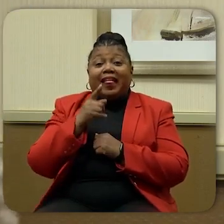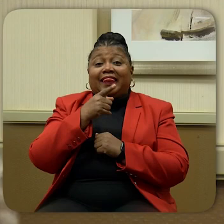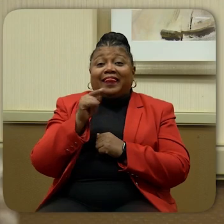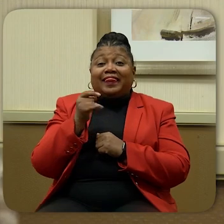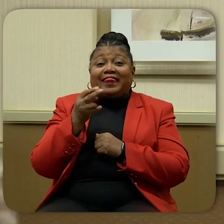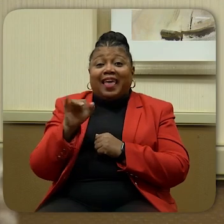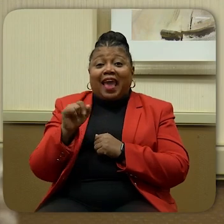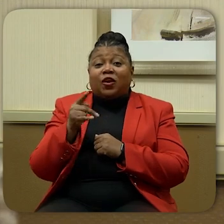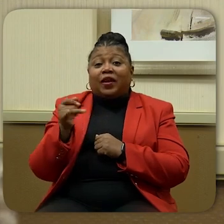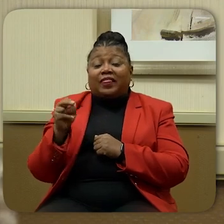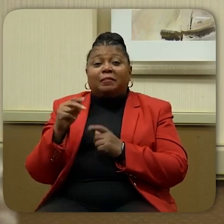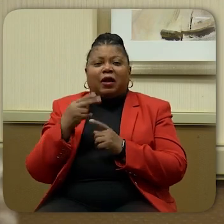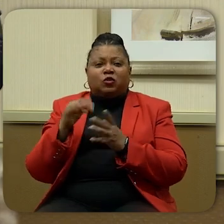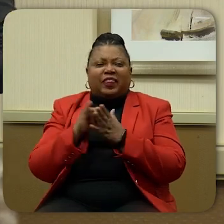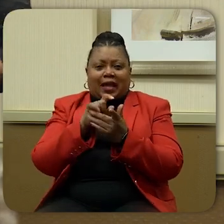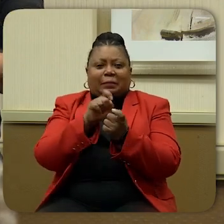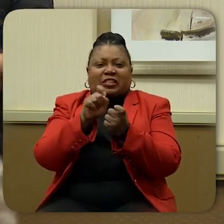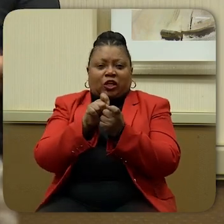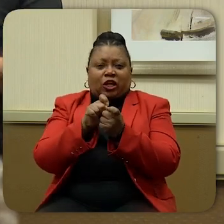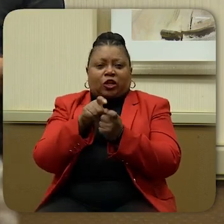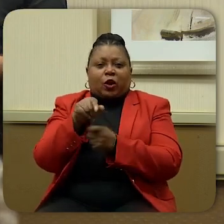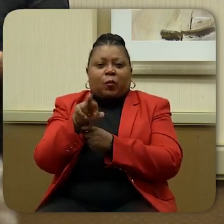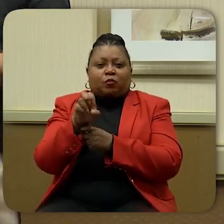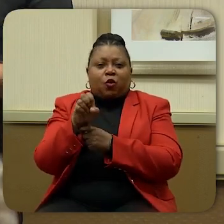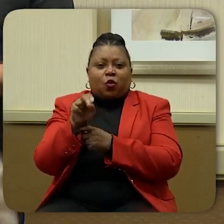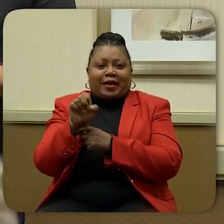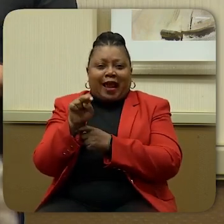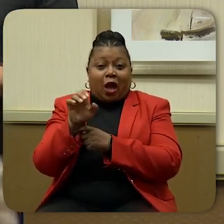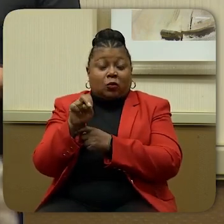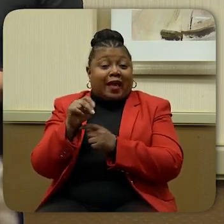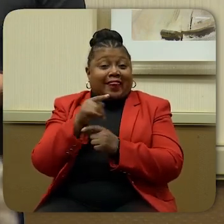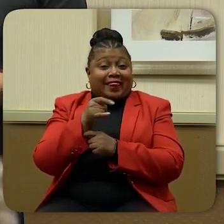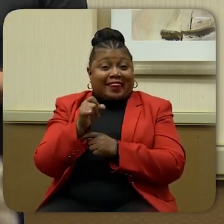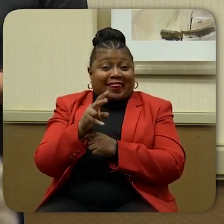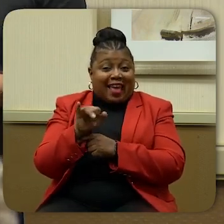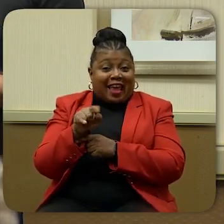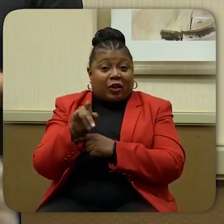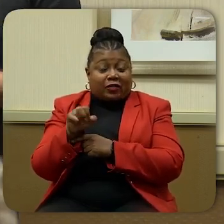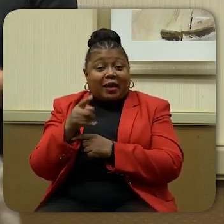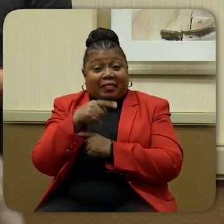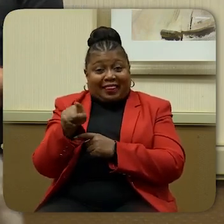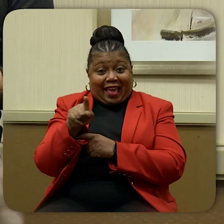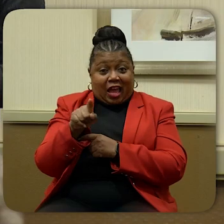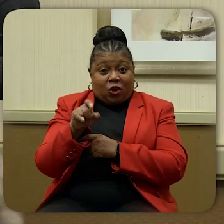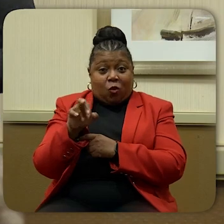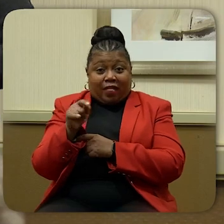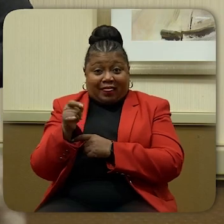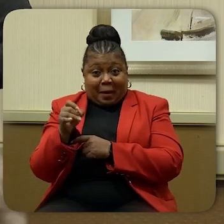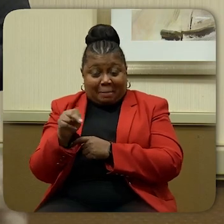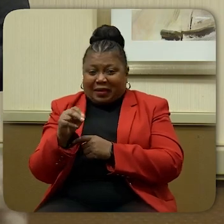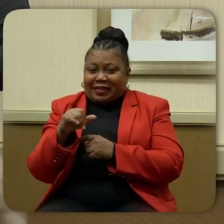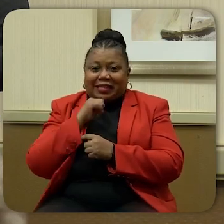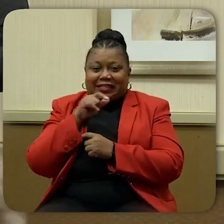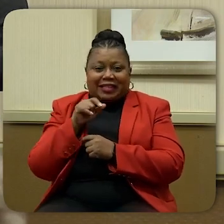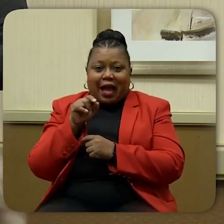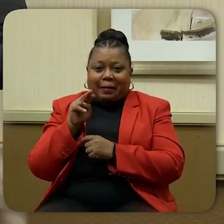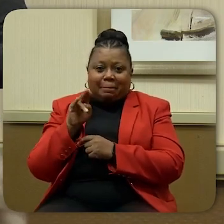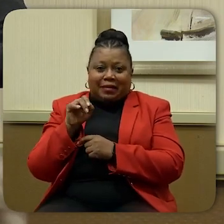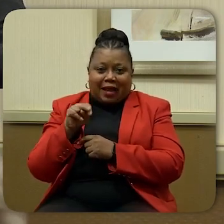They or them, I would use that particular pronoun. They or them, this person, they or them is